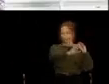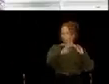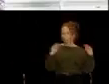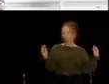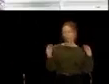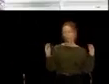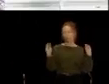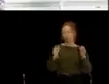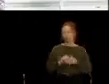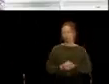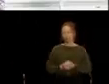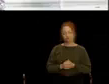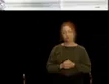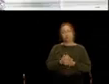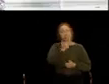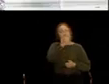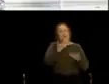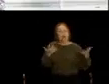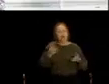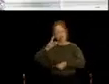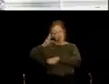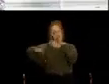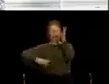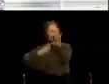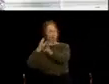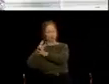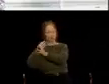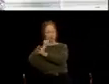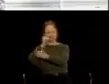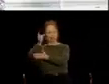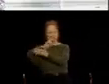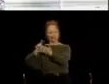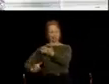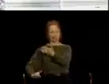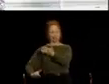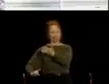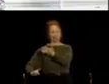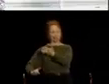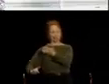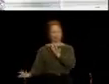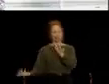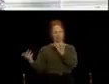that is not designed for people like us. And so alongside my